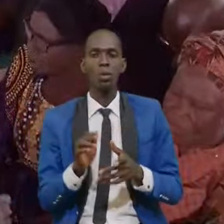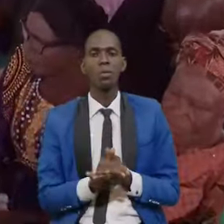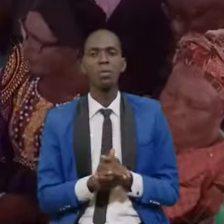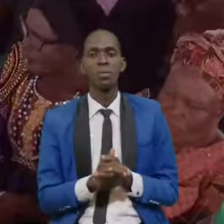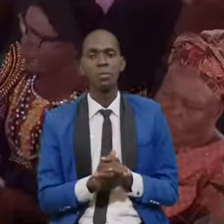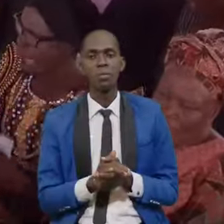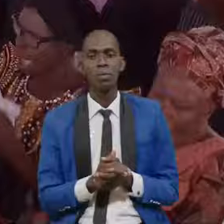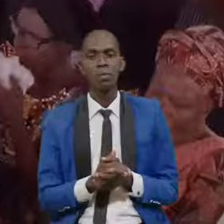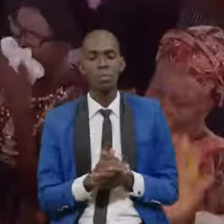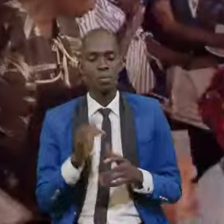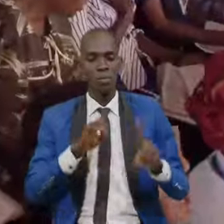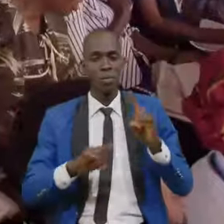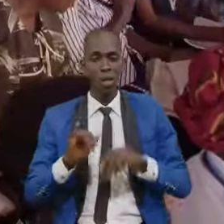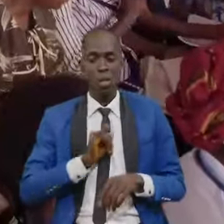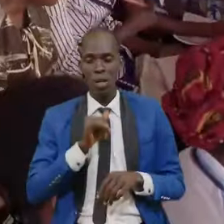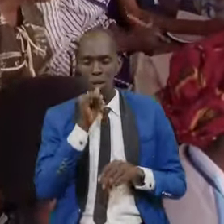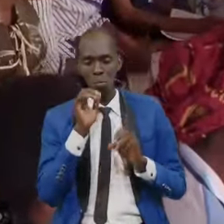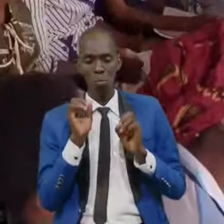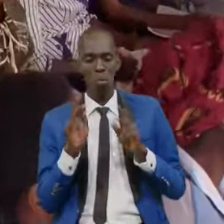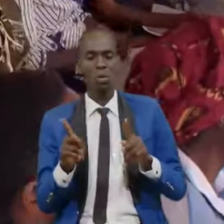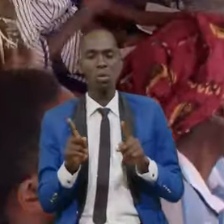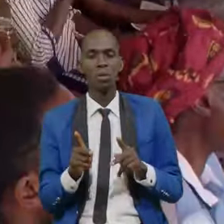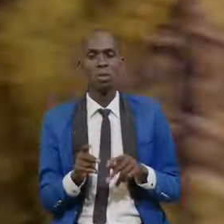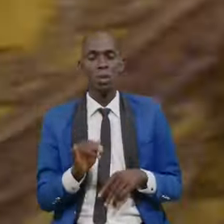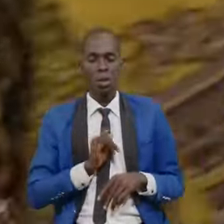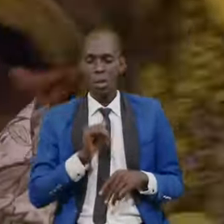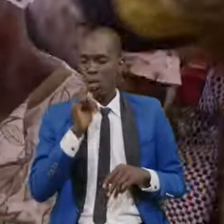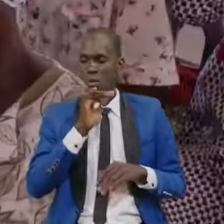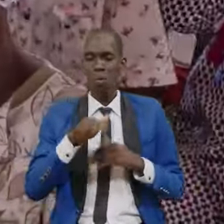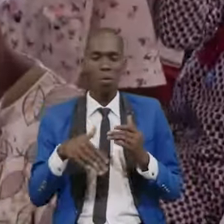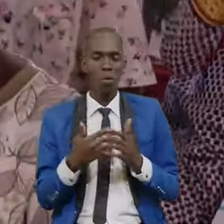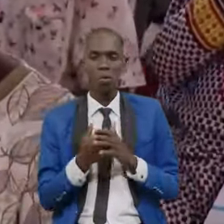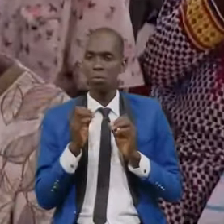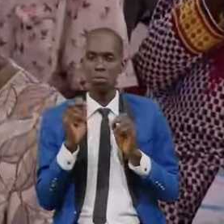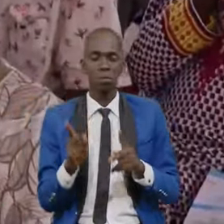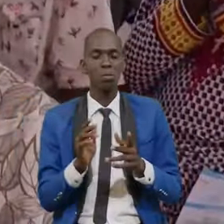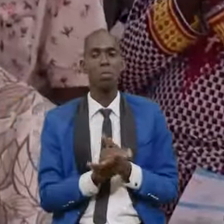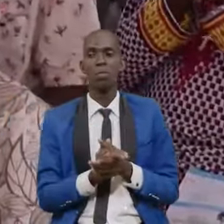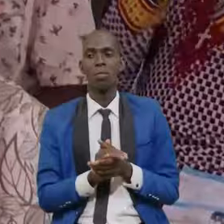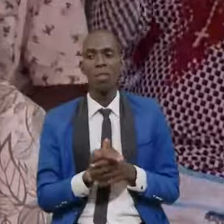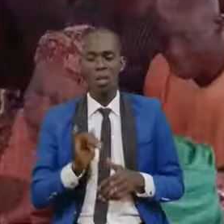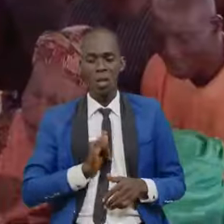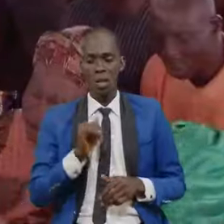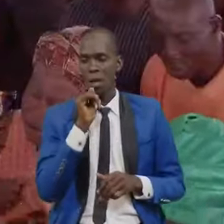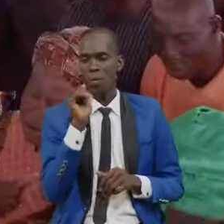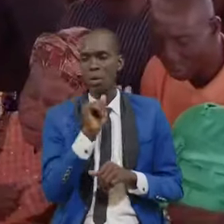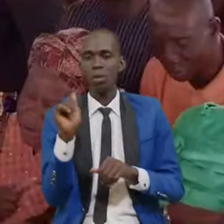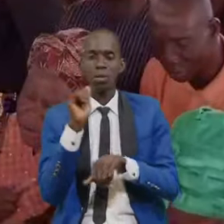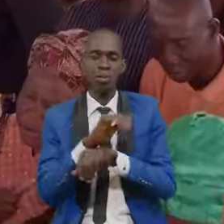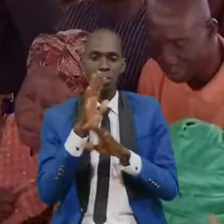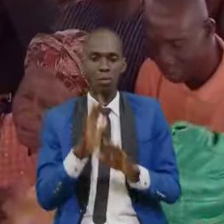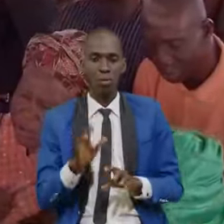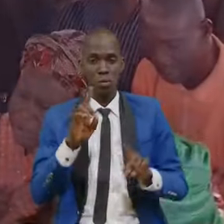Yeah. I am okay. I am okay. I am all right. I'm a conqueror. I